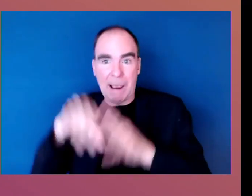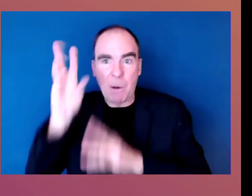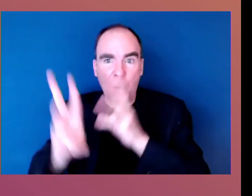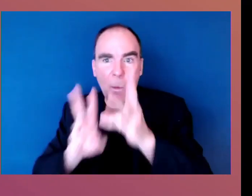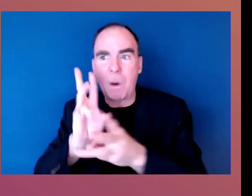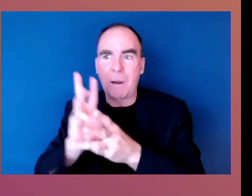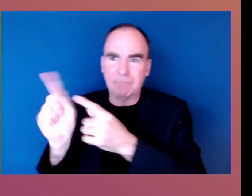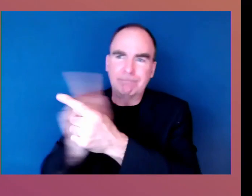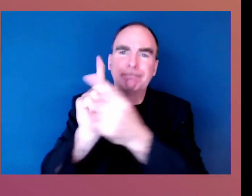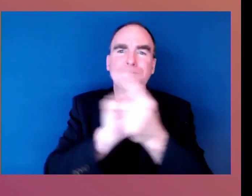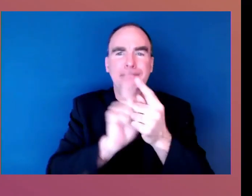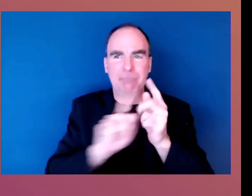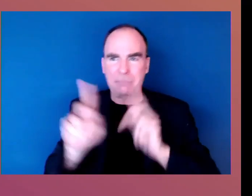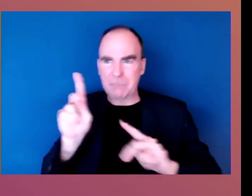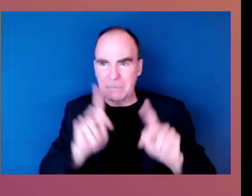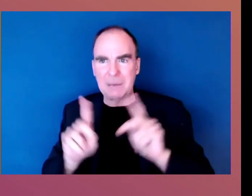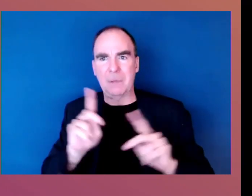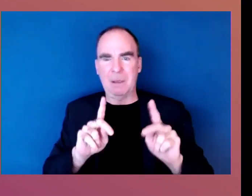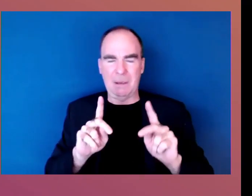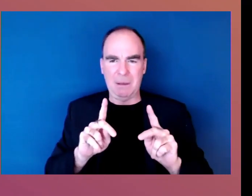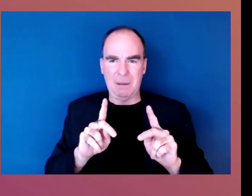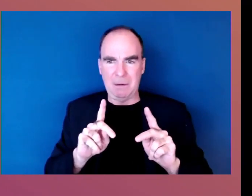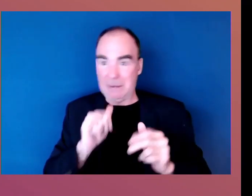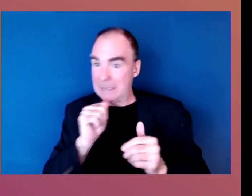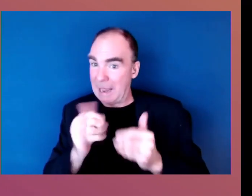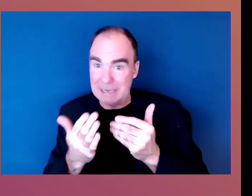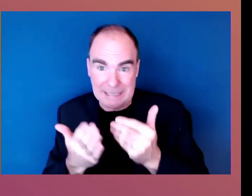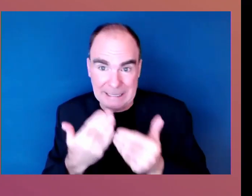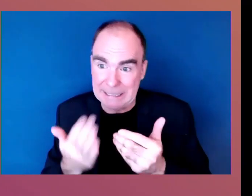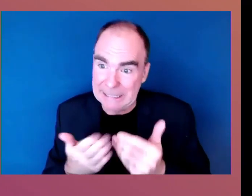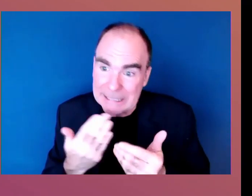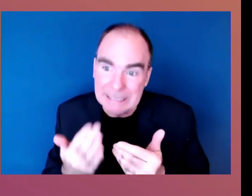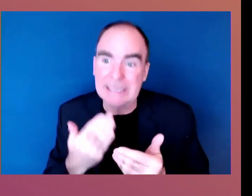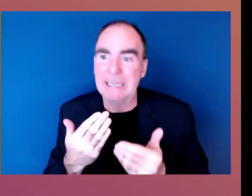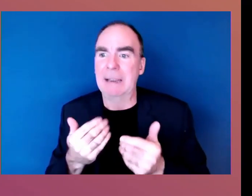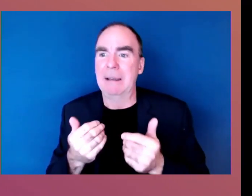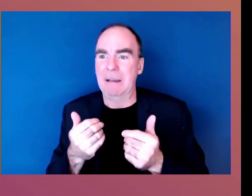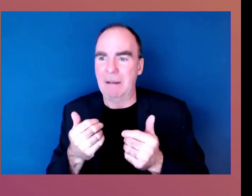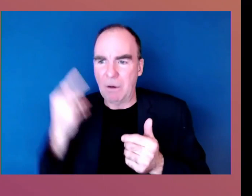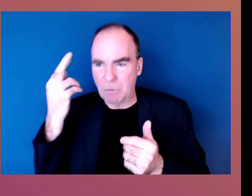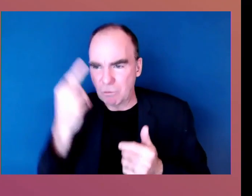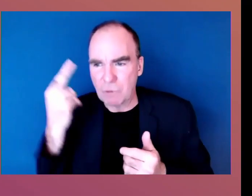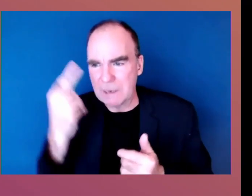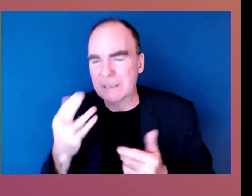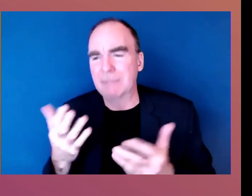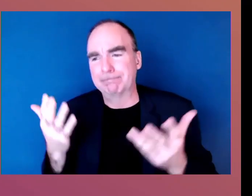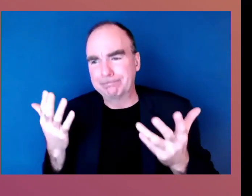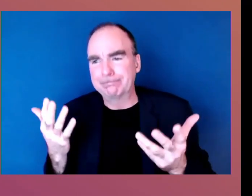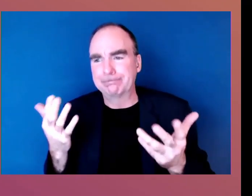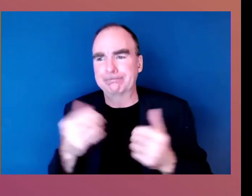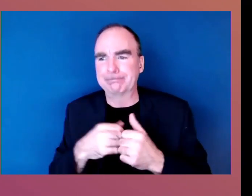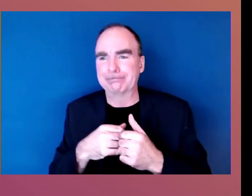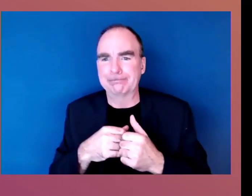visually impaired people to handle the changes due to the lack of vision. For example, it is much more difficult to ask